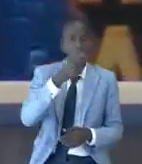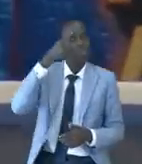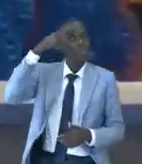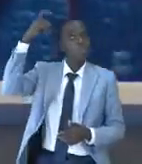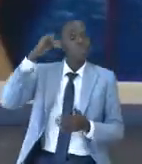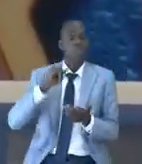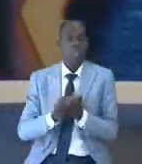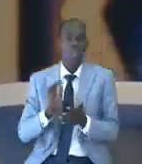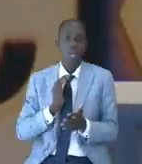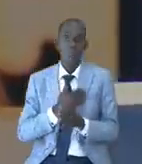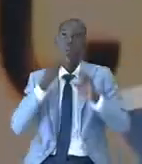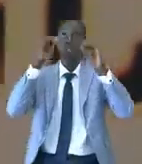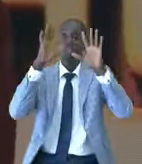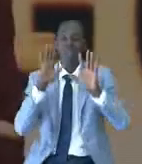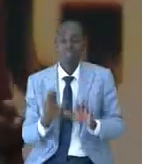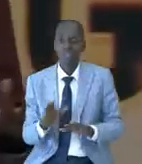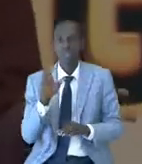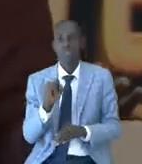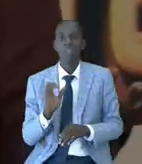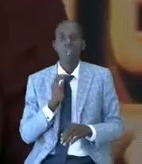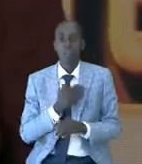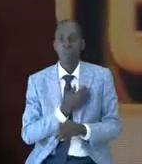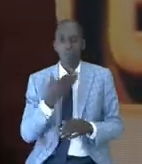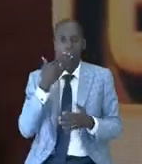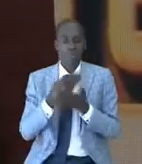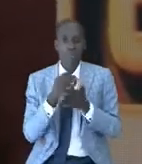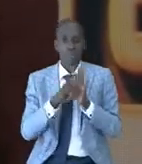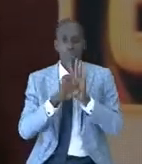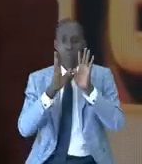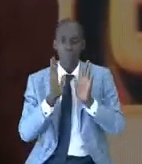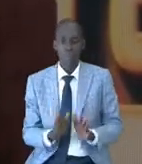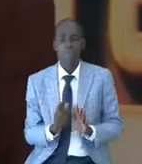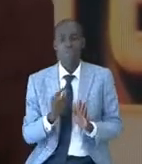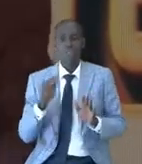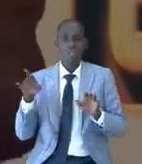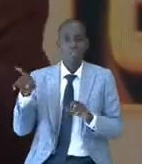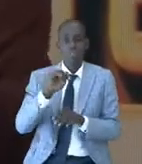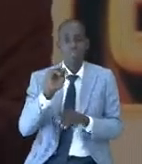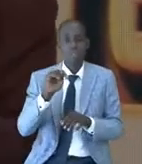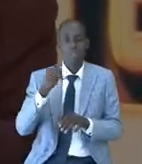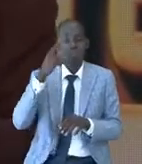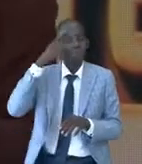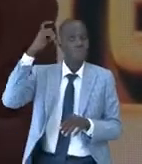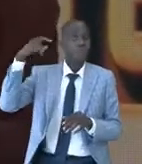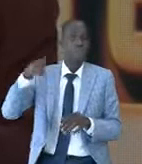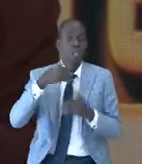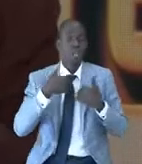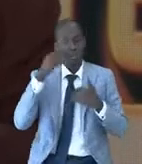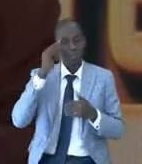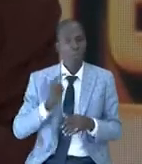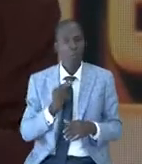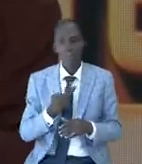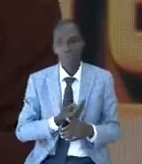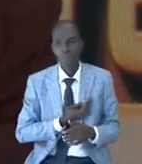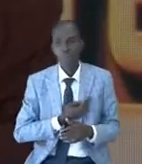our teachers and our mentors, the dreams they act for us, they're still lower than